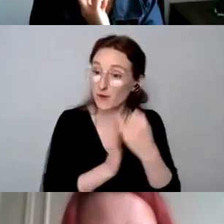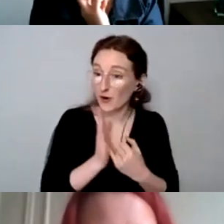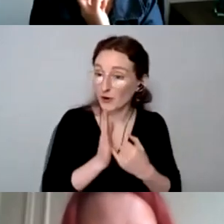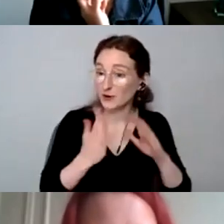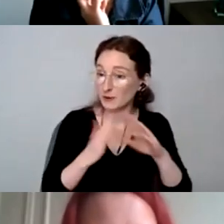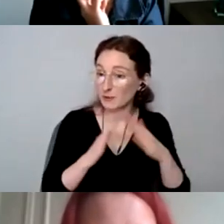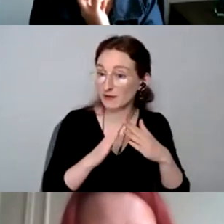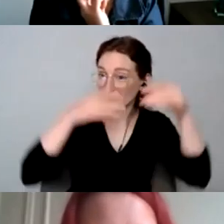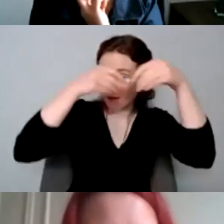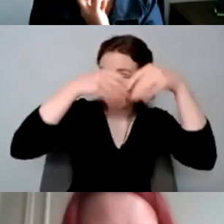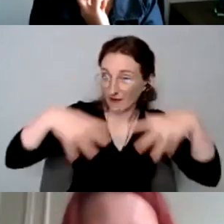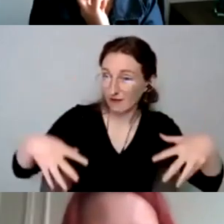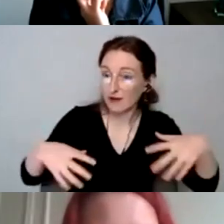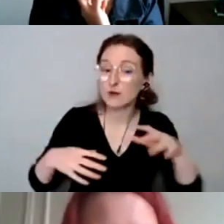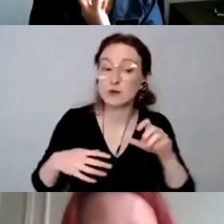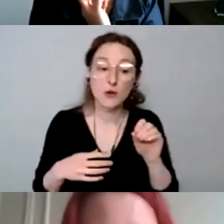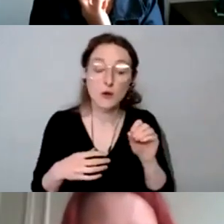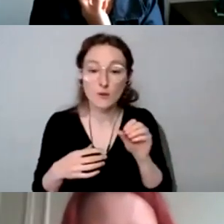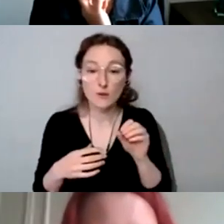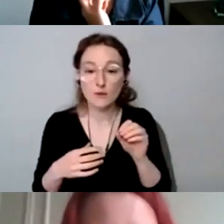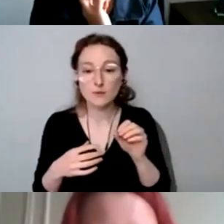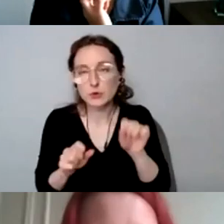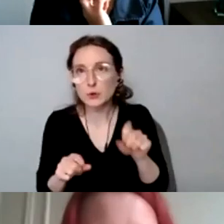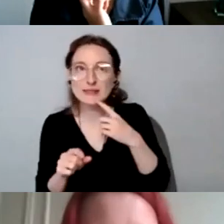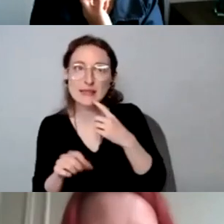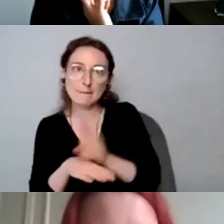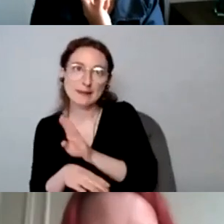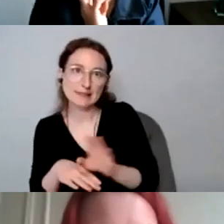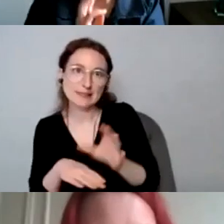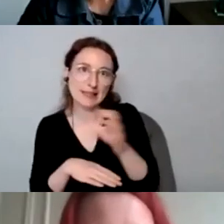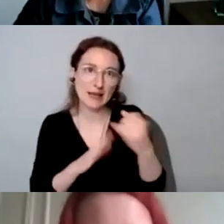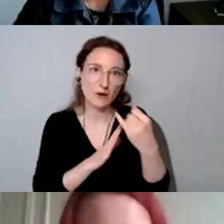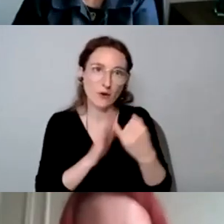Actually, we can say it's maybe business in art sphere, but it's also